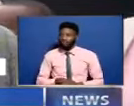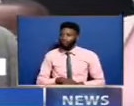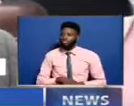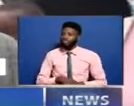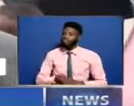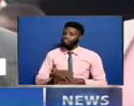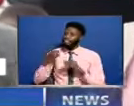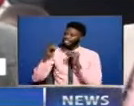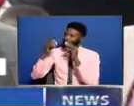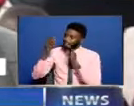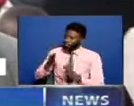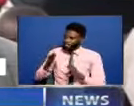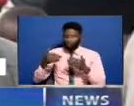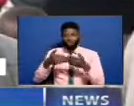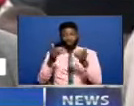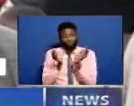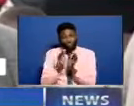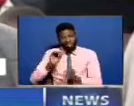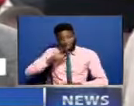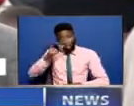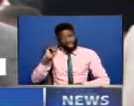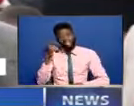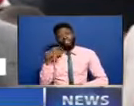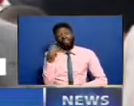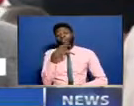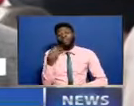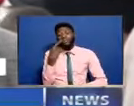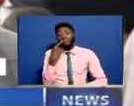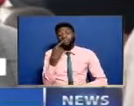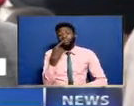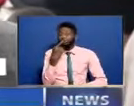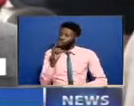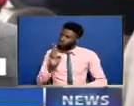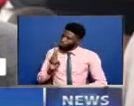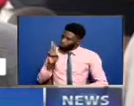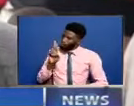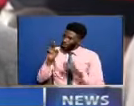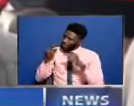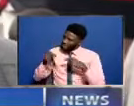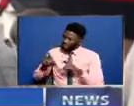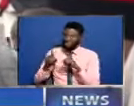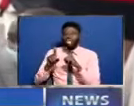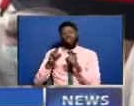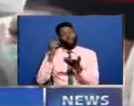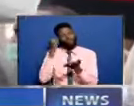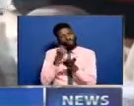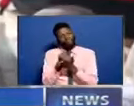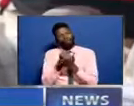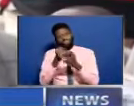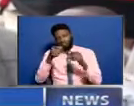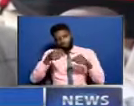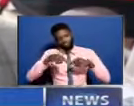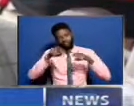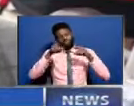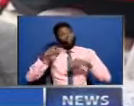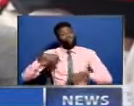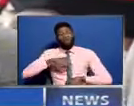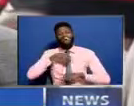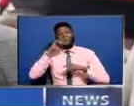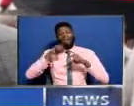jamii ya mlima Kenya ni mheshimiwa Uhuru Kenyatta, bandu wako ofisi. Kwa hivyo hatuwezi